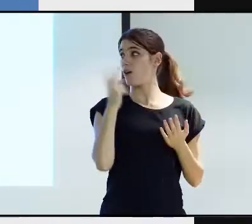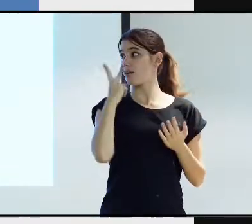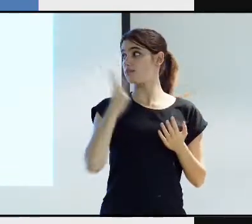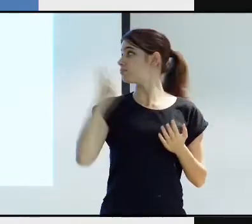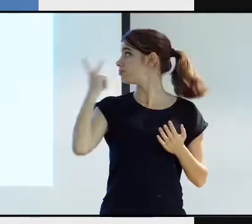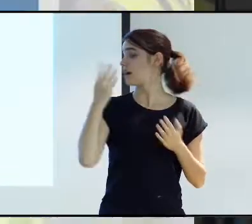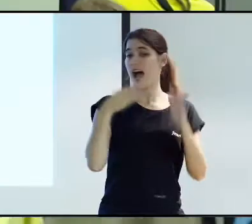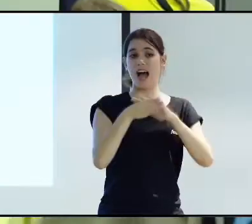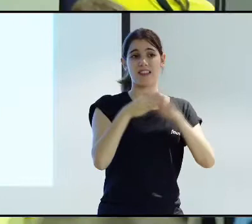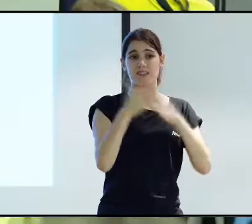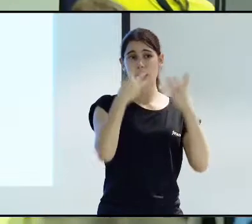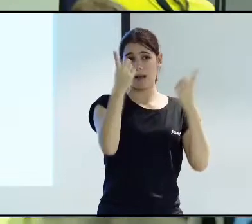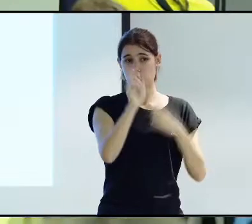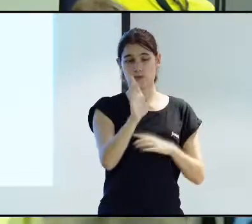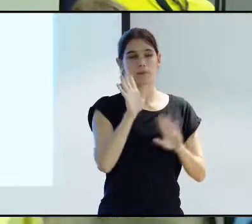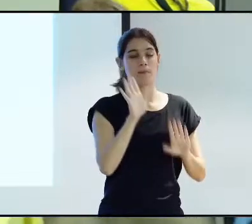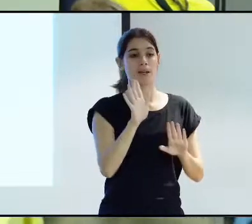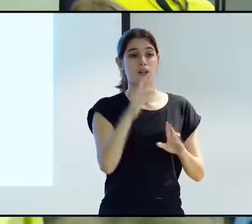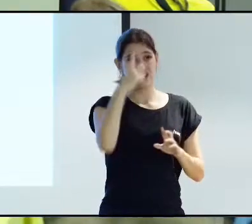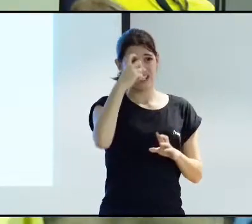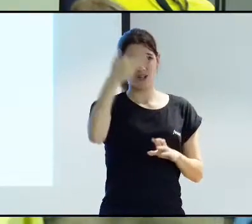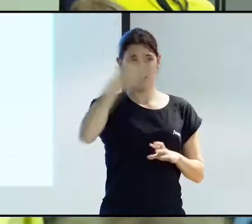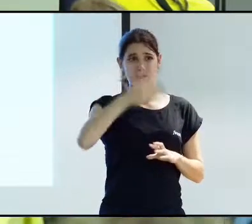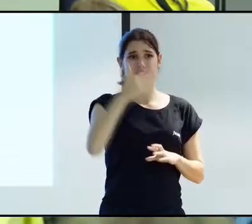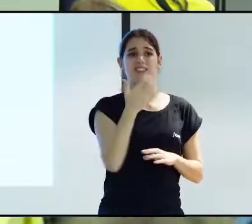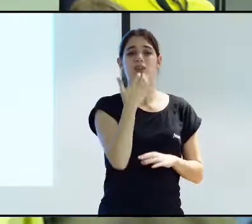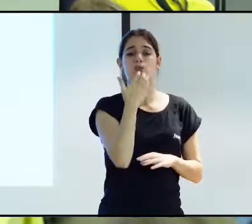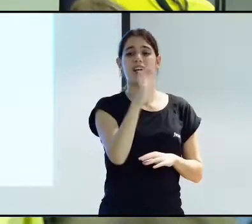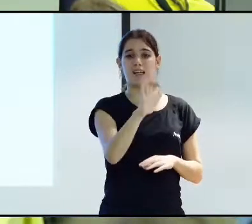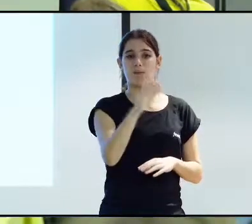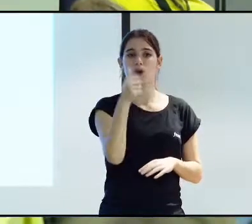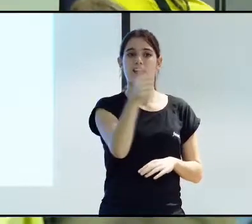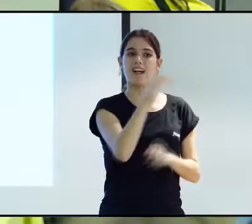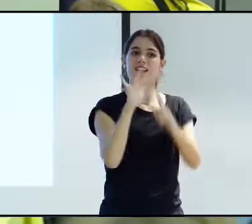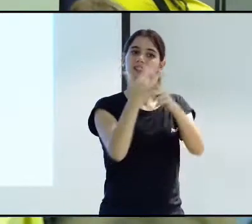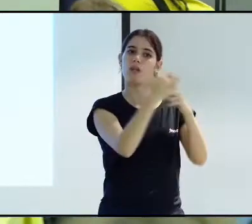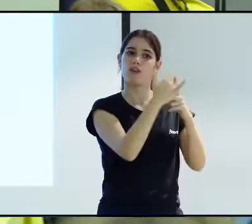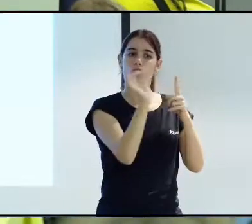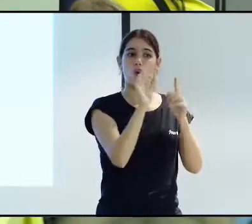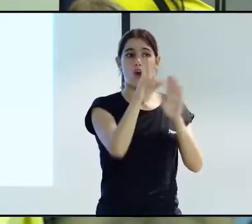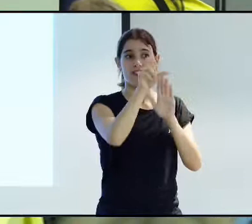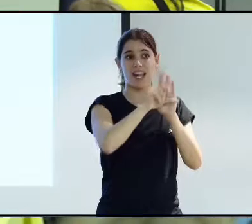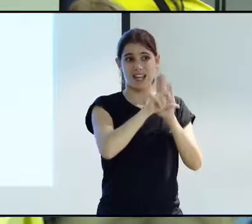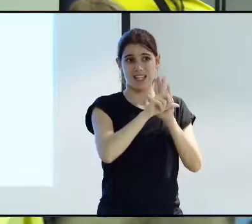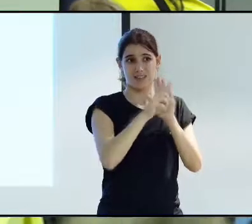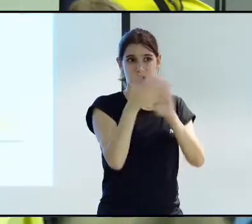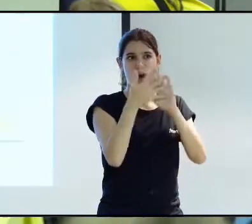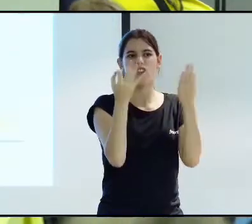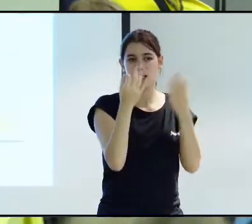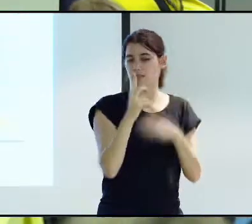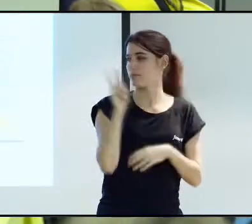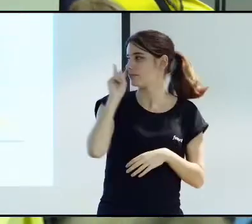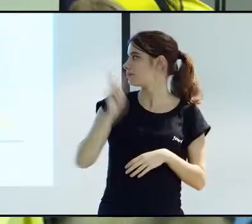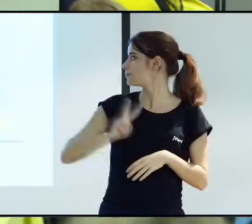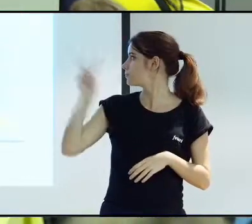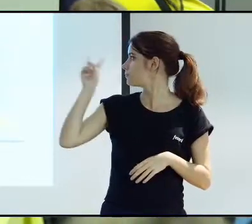personal assistant, while in some communities this figure is recognized. Let me give you examples to